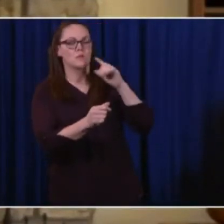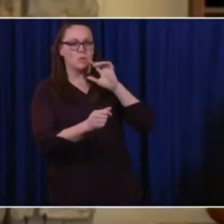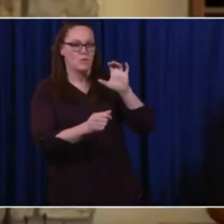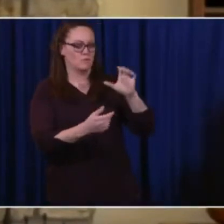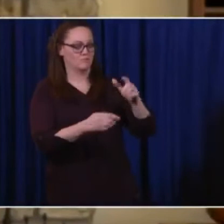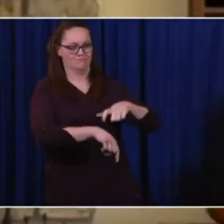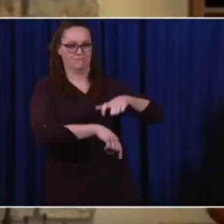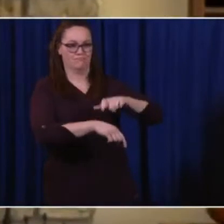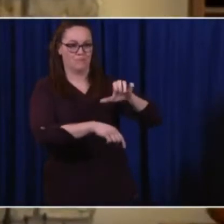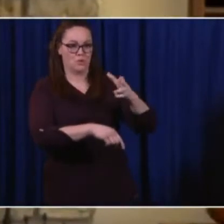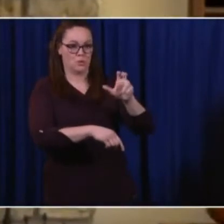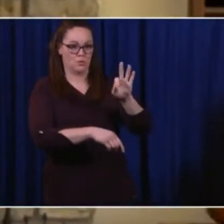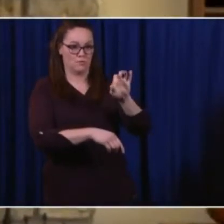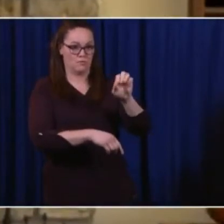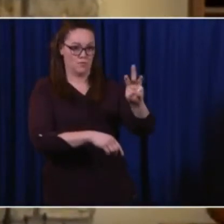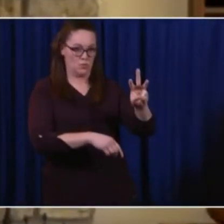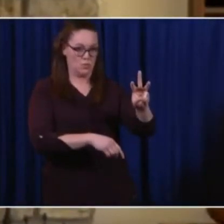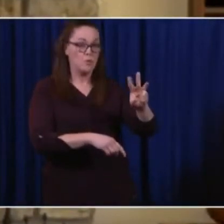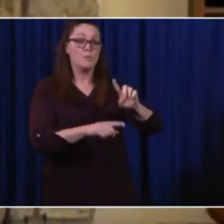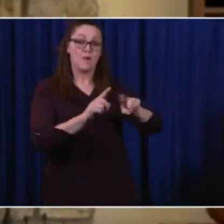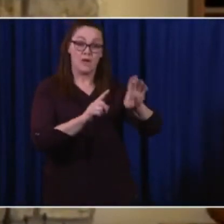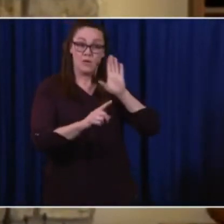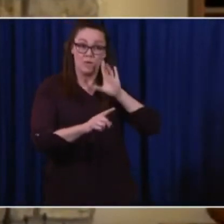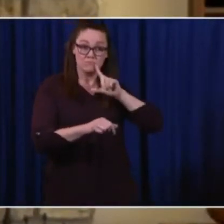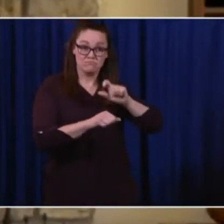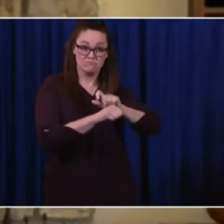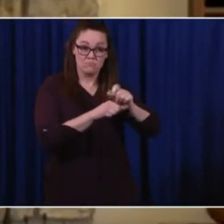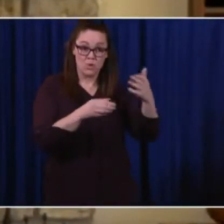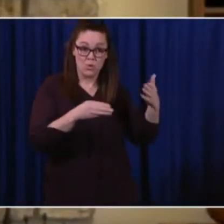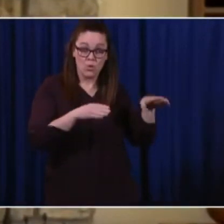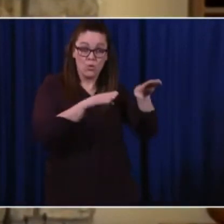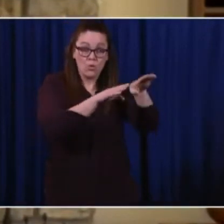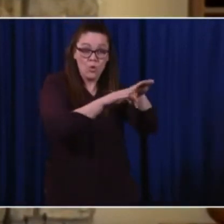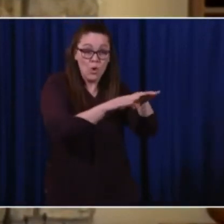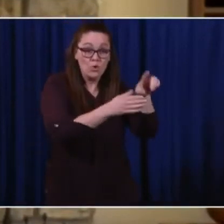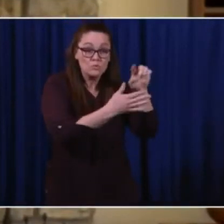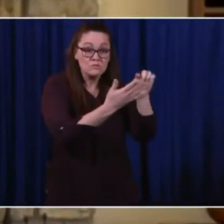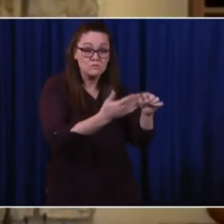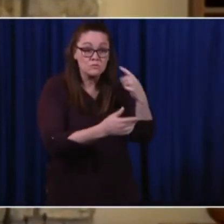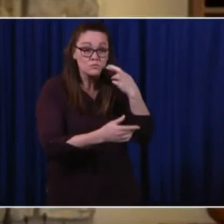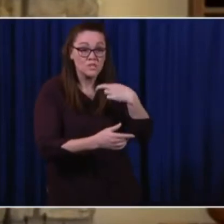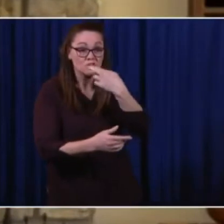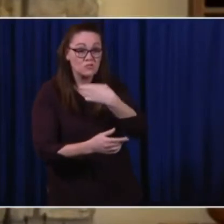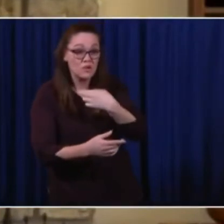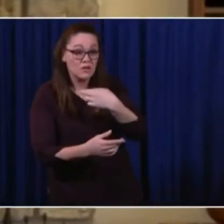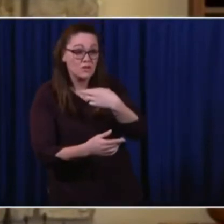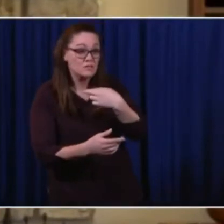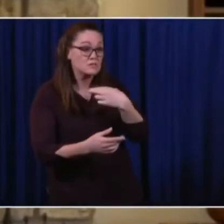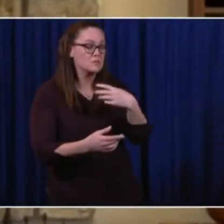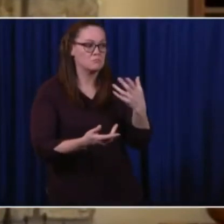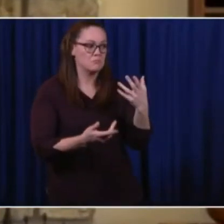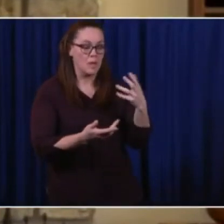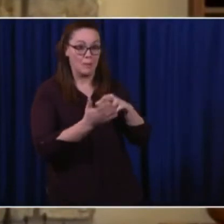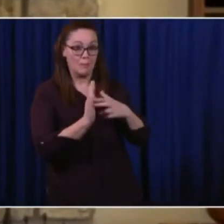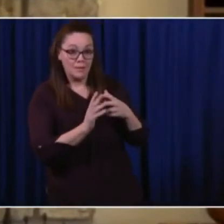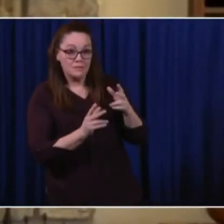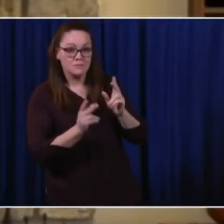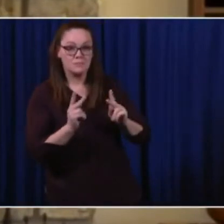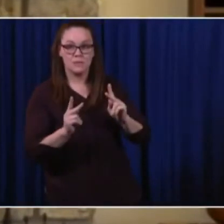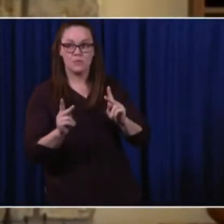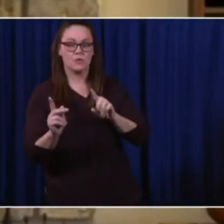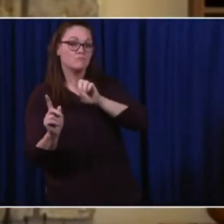And also, are people going to be allowed to do carry out after 10, or does